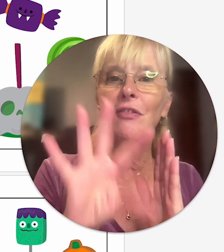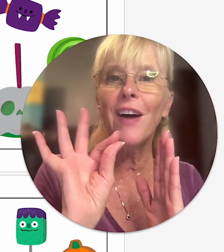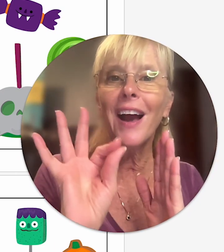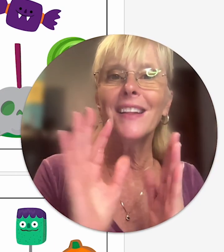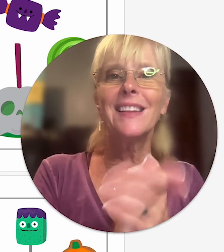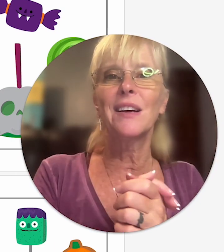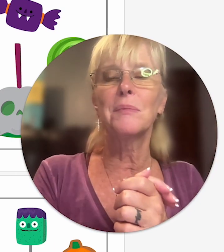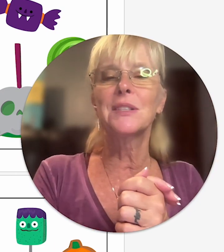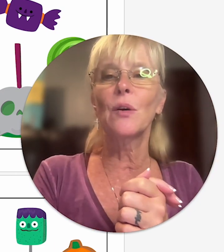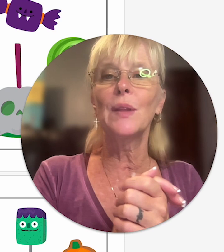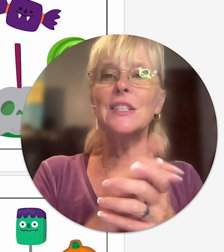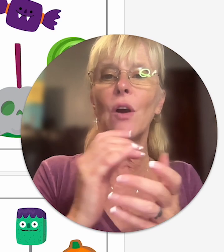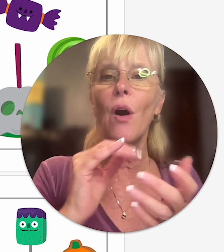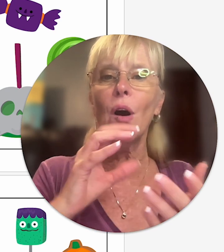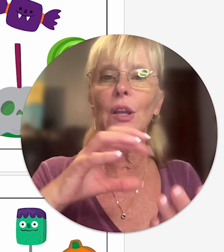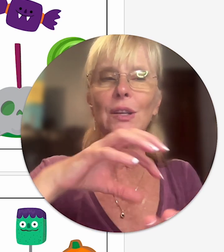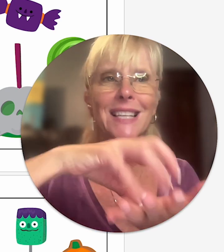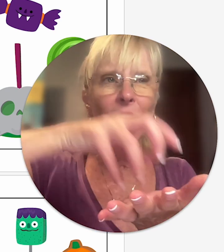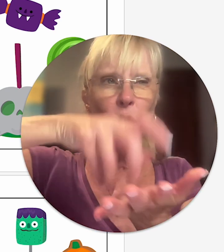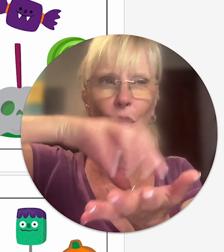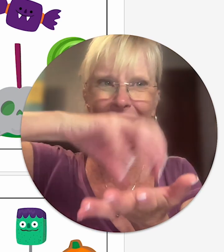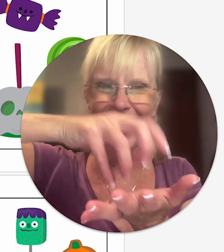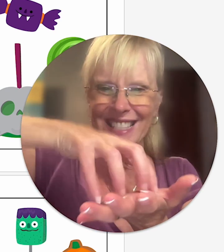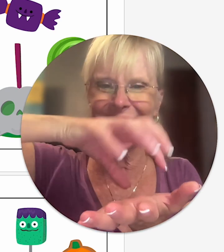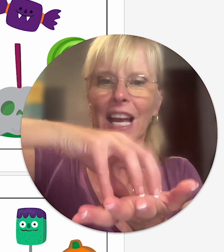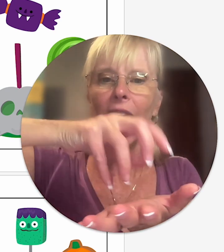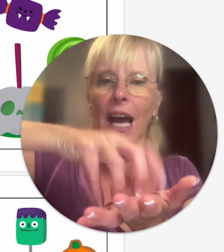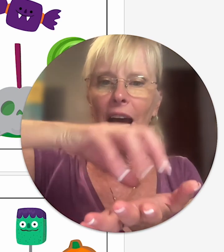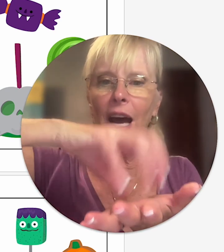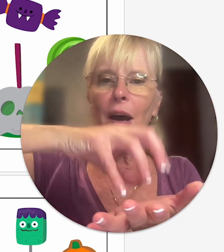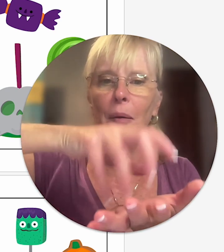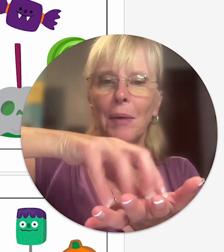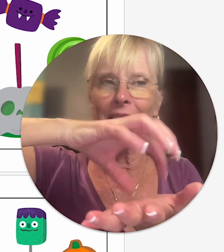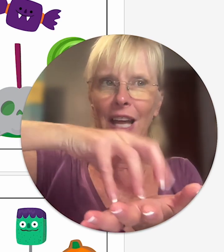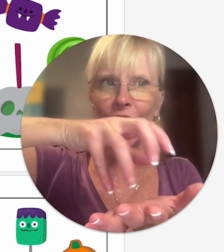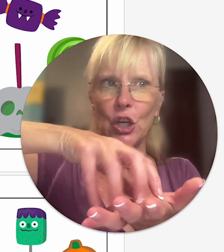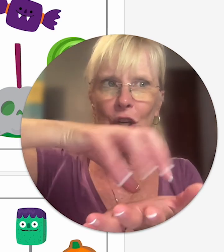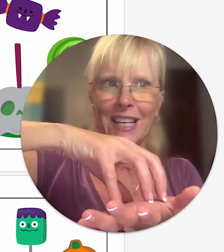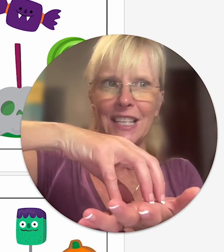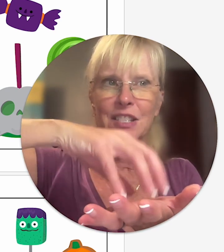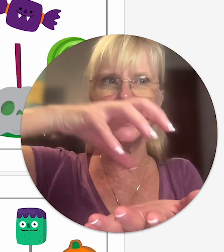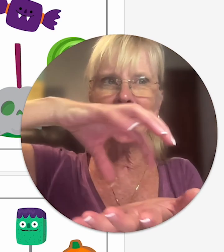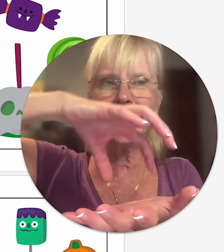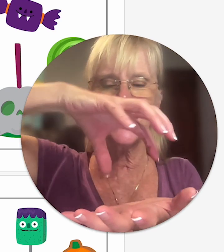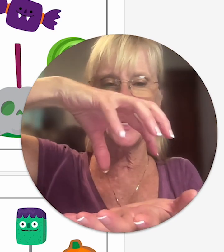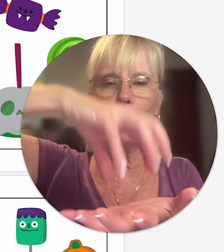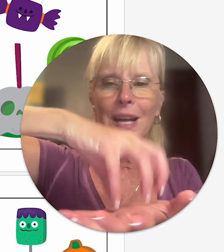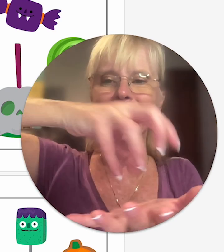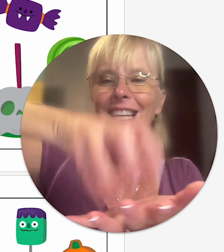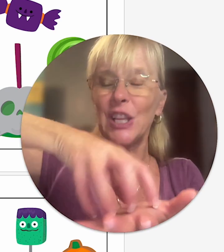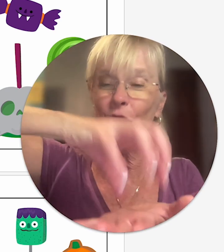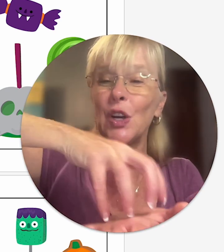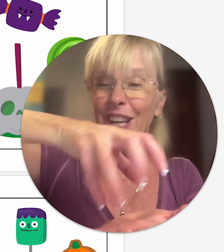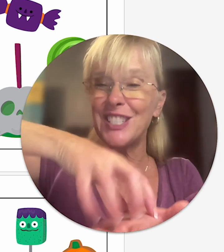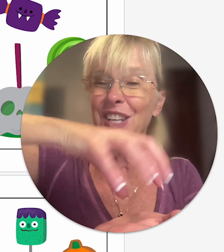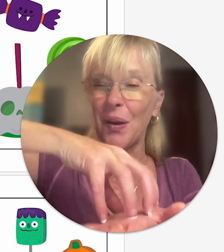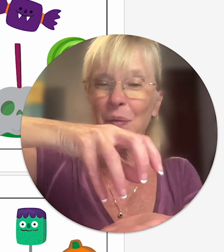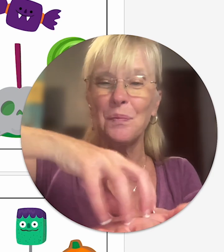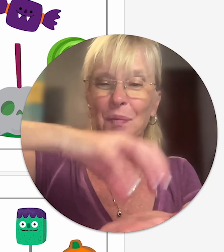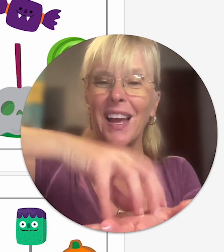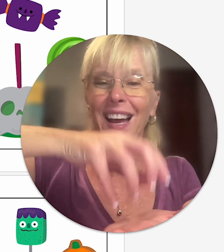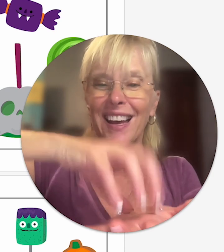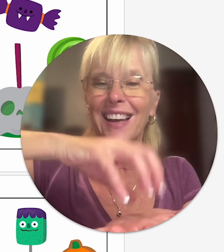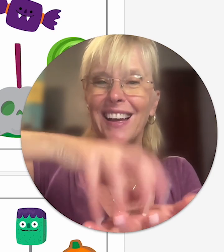be able to find them. So these are all, it looks like cookies, a lot of cookies. So this is like pressing the cookie